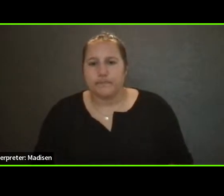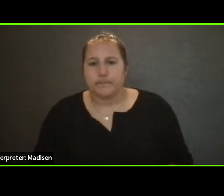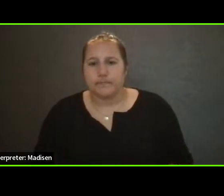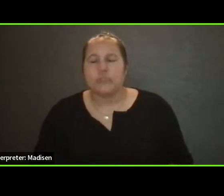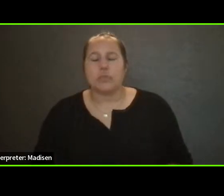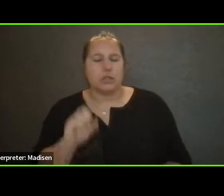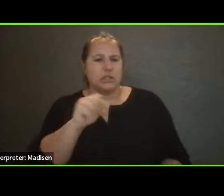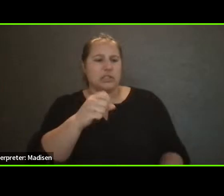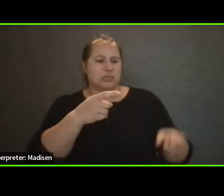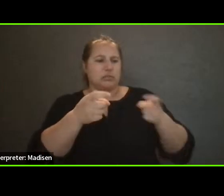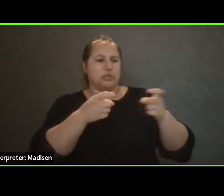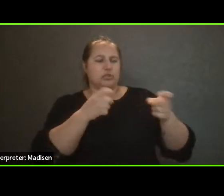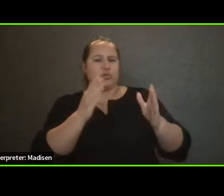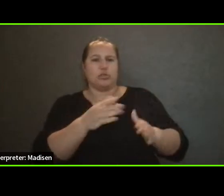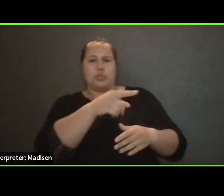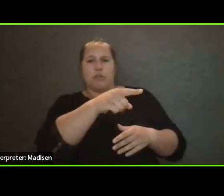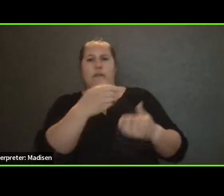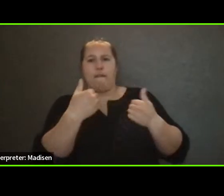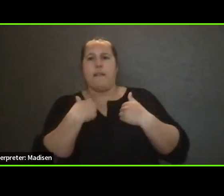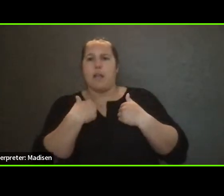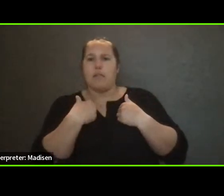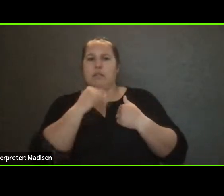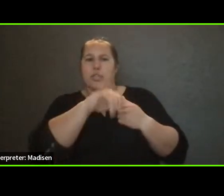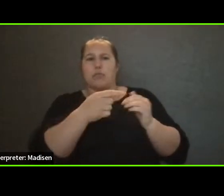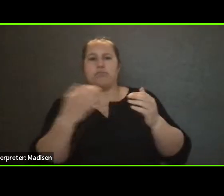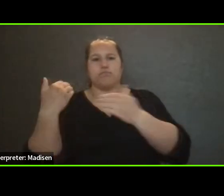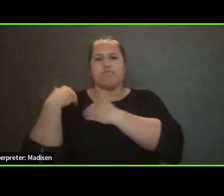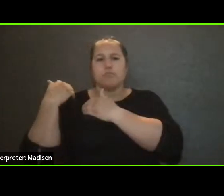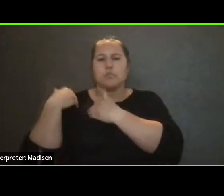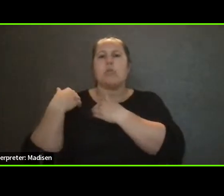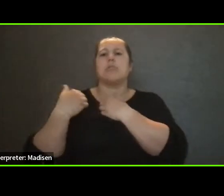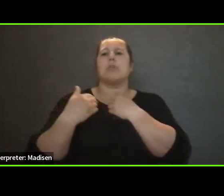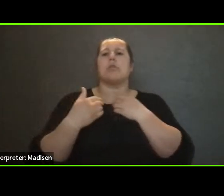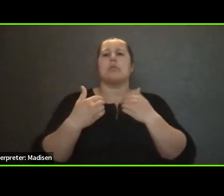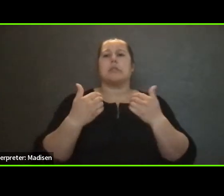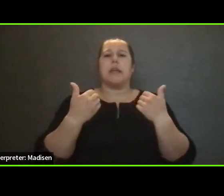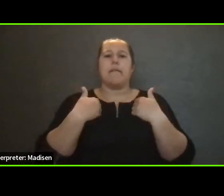administratively and they don't necessarily correspond with